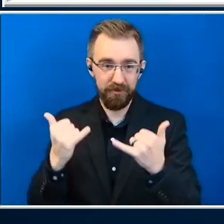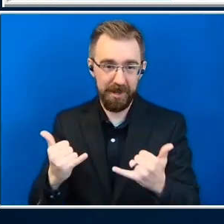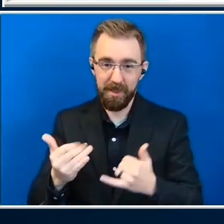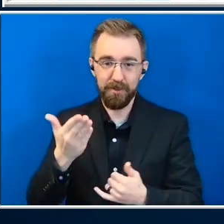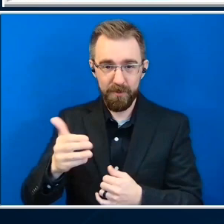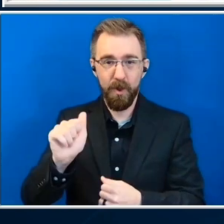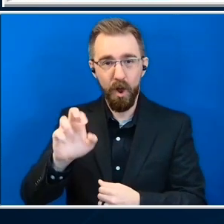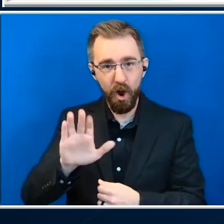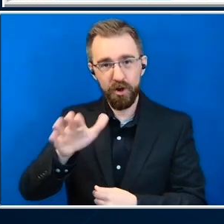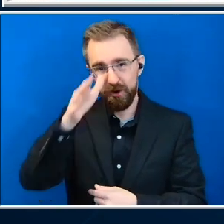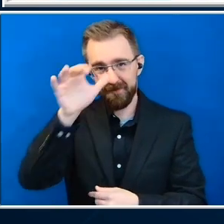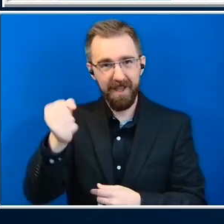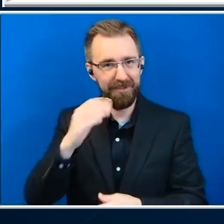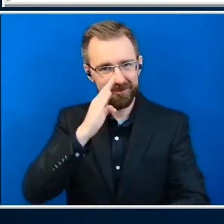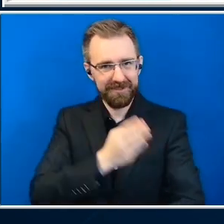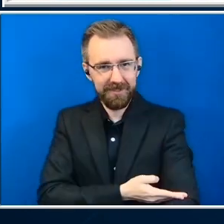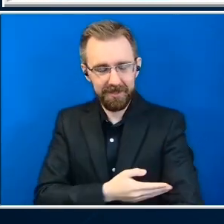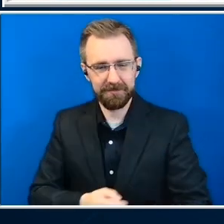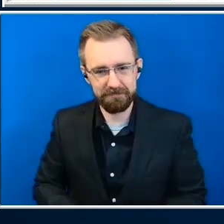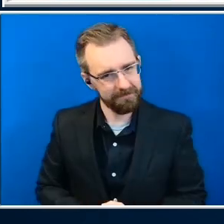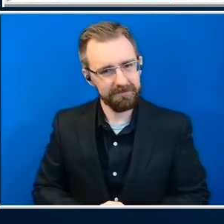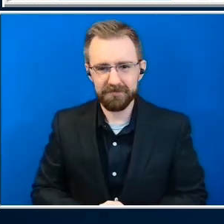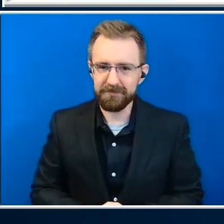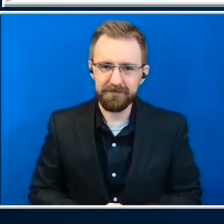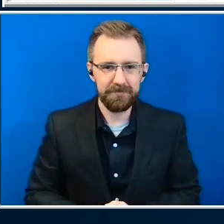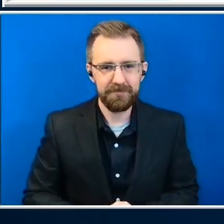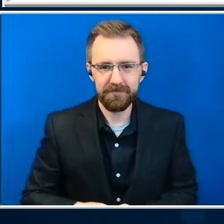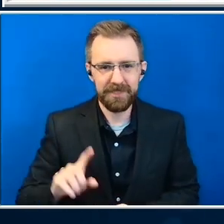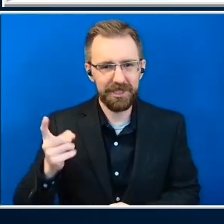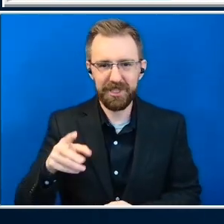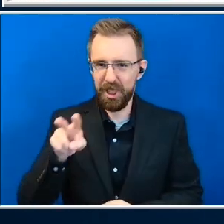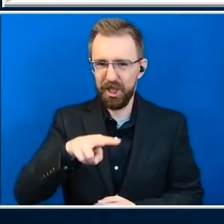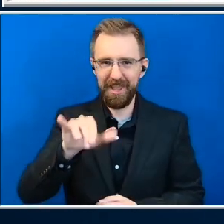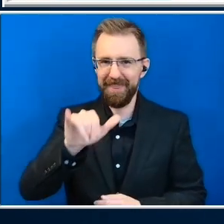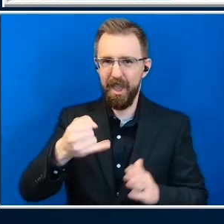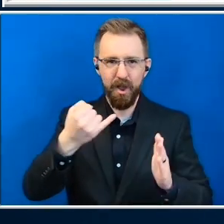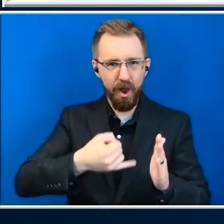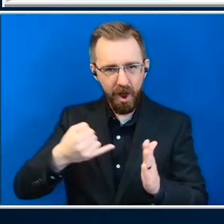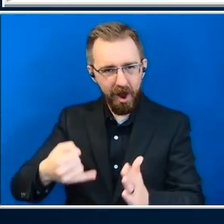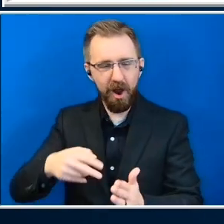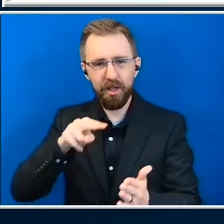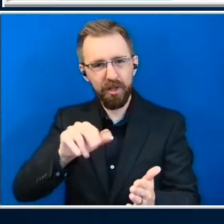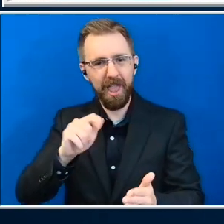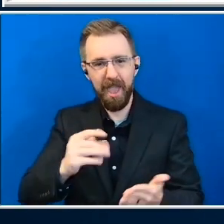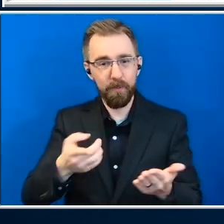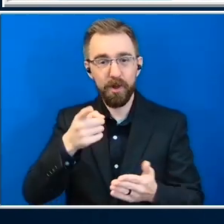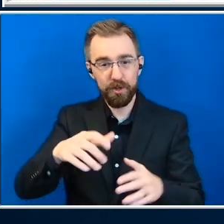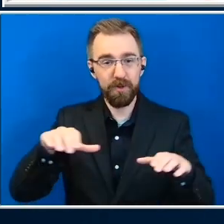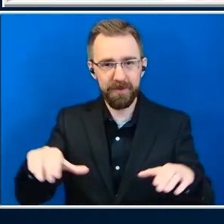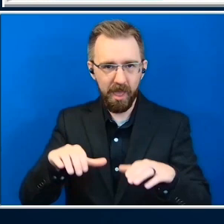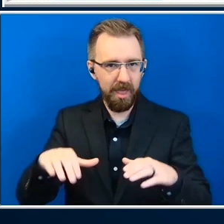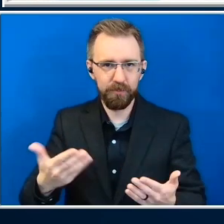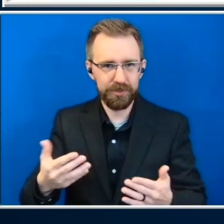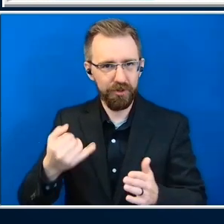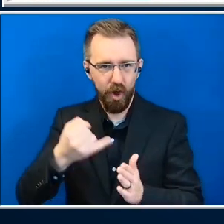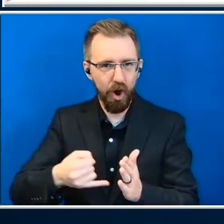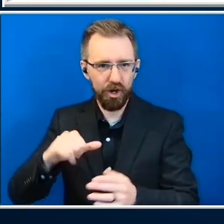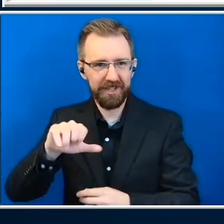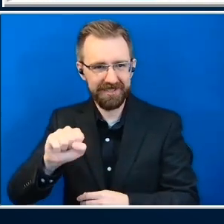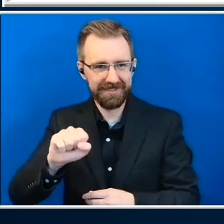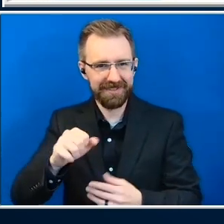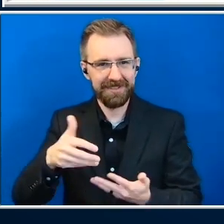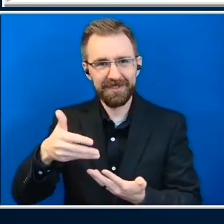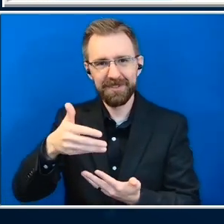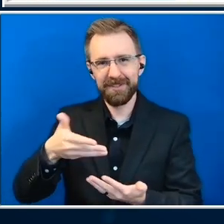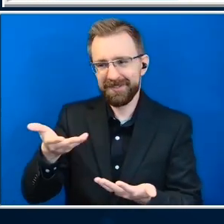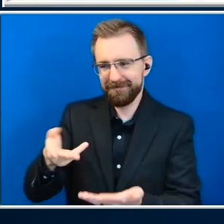son. Just looking at that art and looking at what you've done, which art is a source of joy and also a